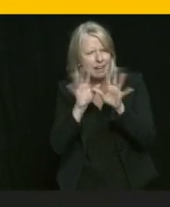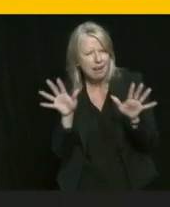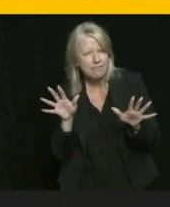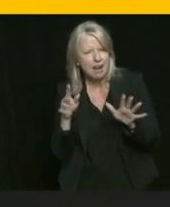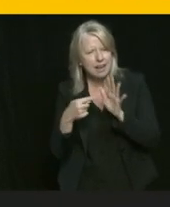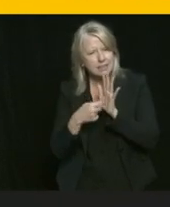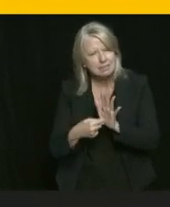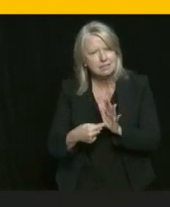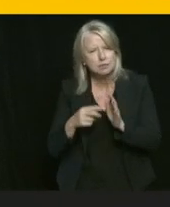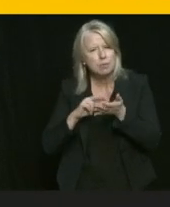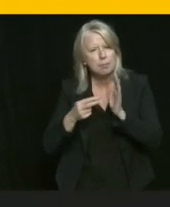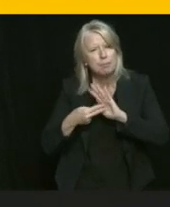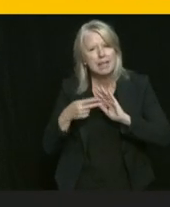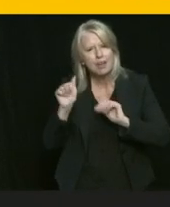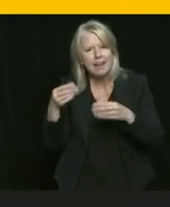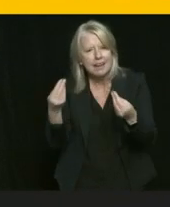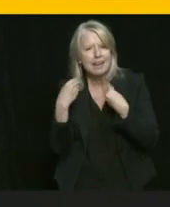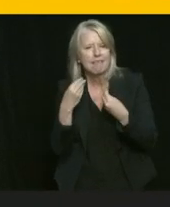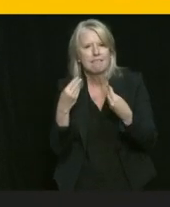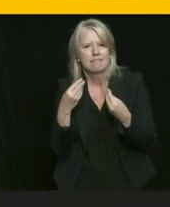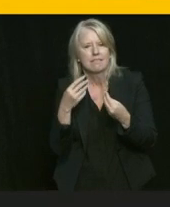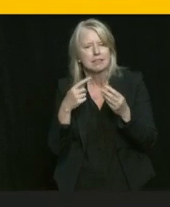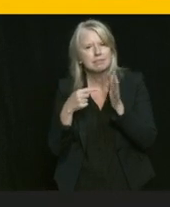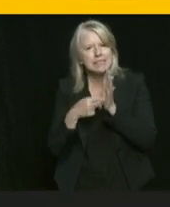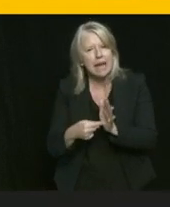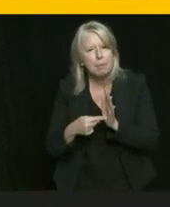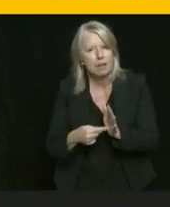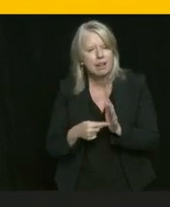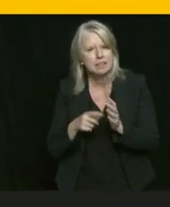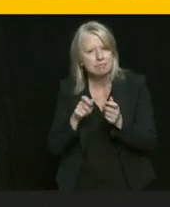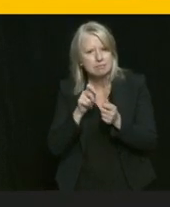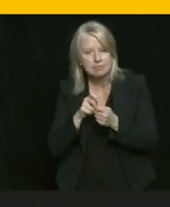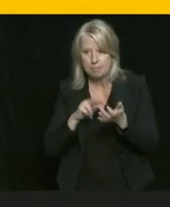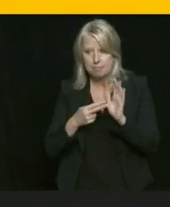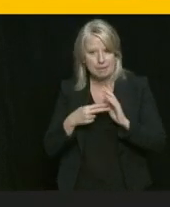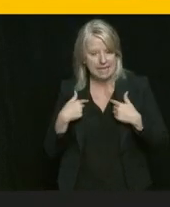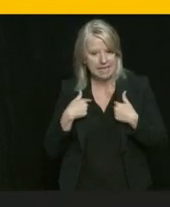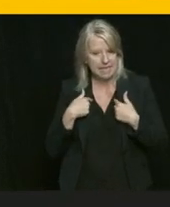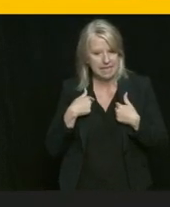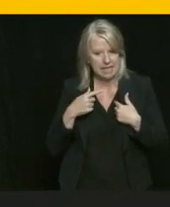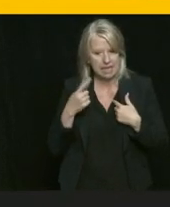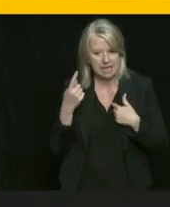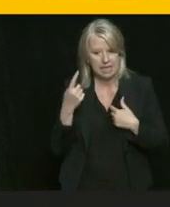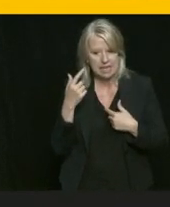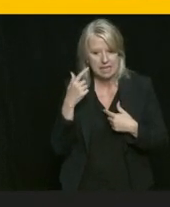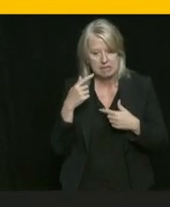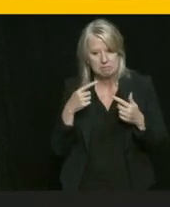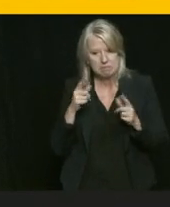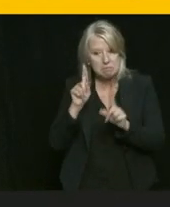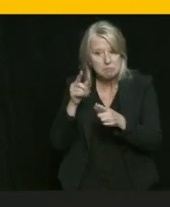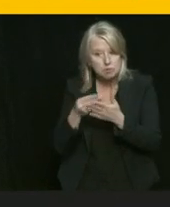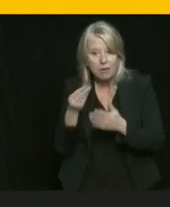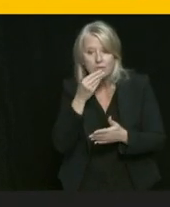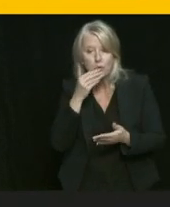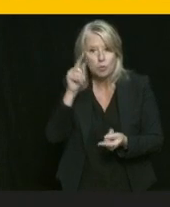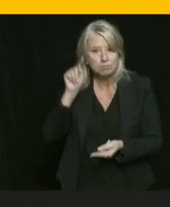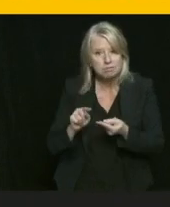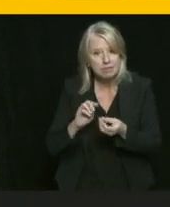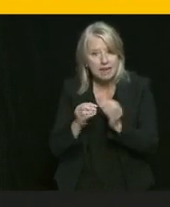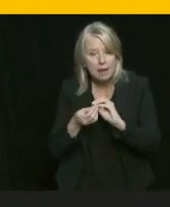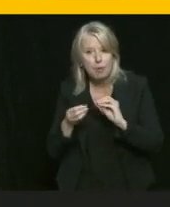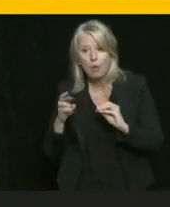some practical examples here? But, you know, I mean, does that mean I go to the grocery store one day fewer a week, you know, I eliminate